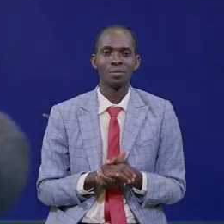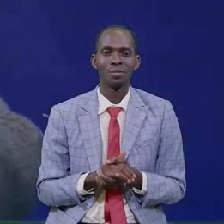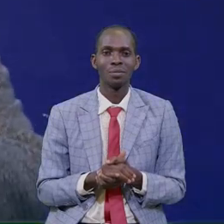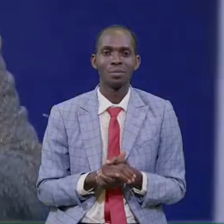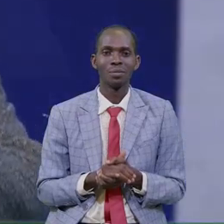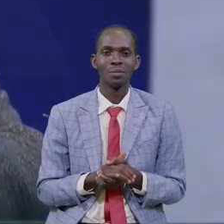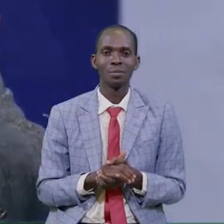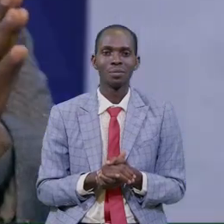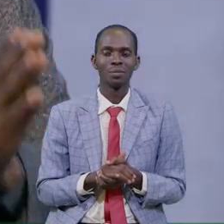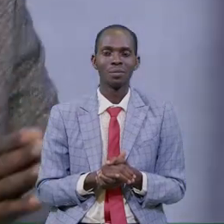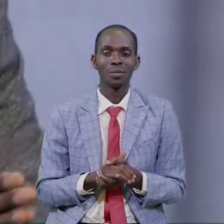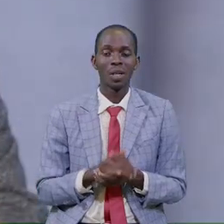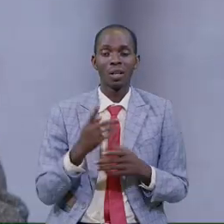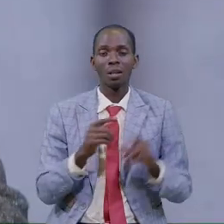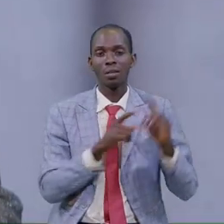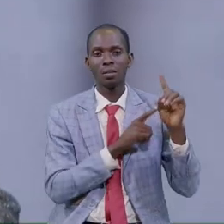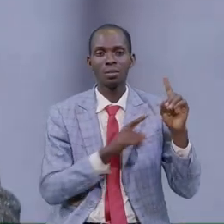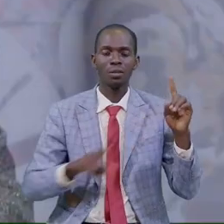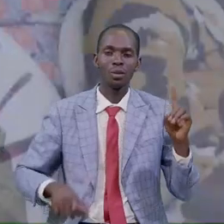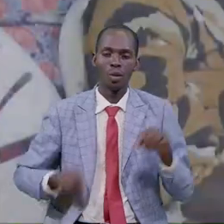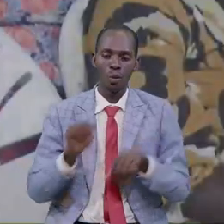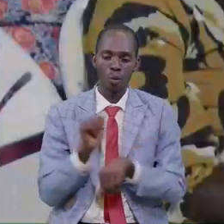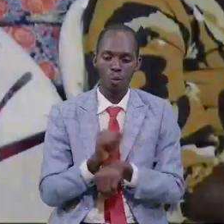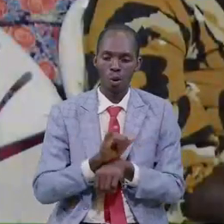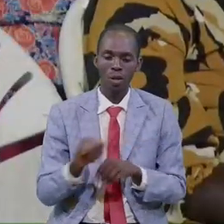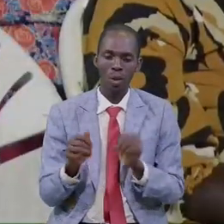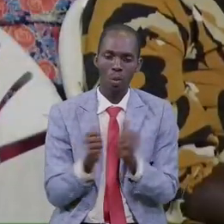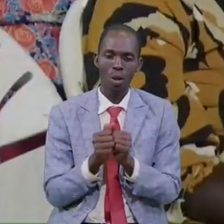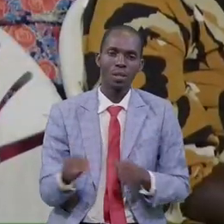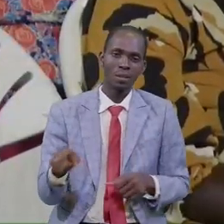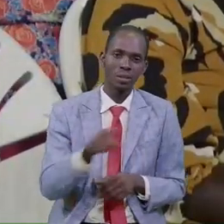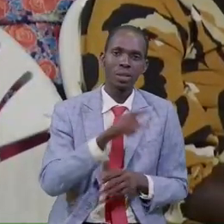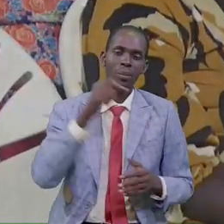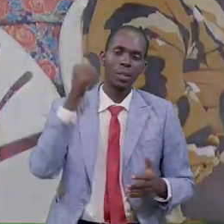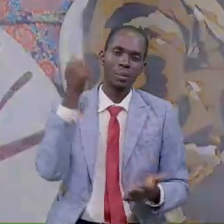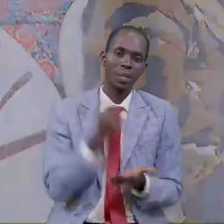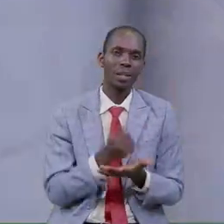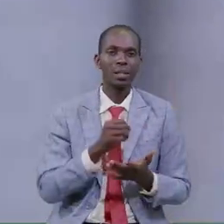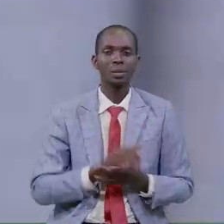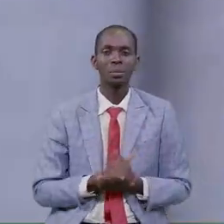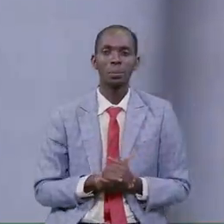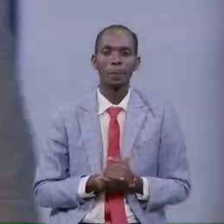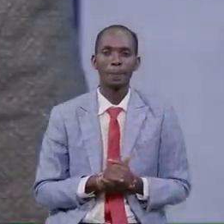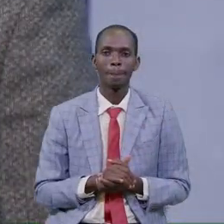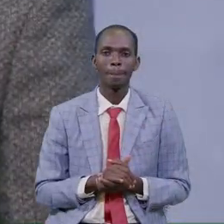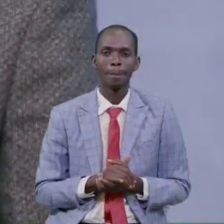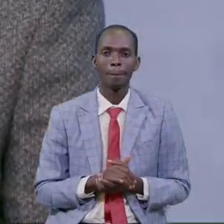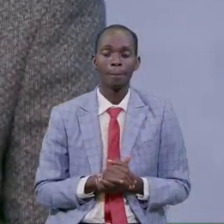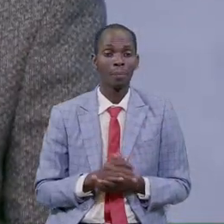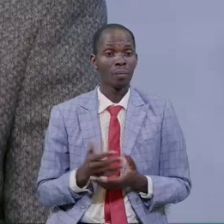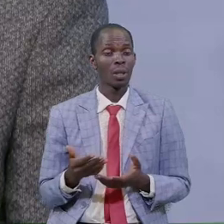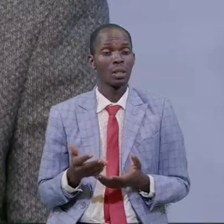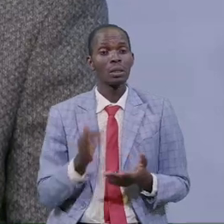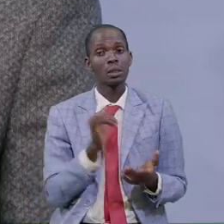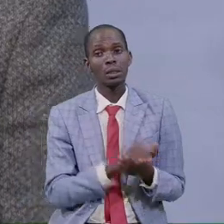The Lord walking with them. Le Seigneur travaillait avec eux. That's talking about the